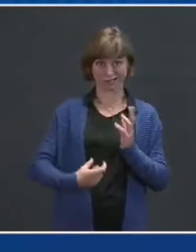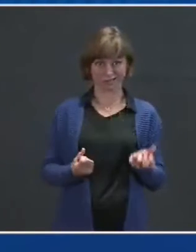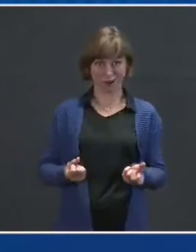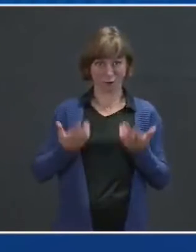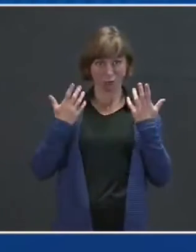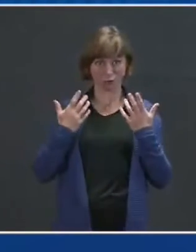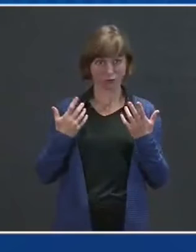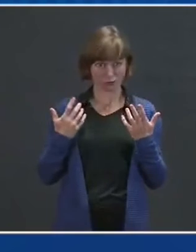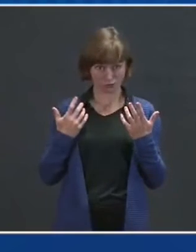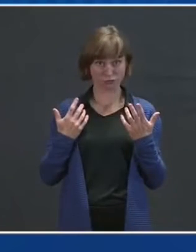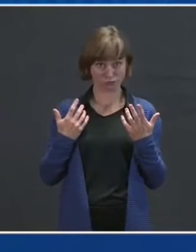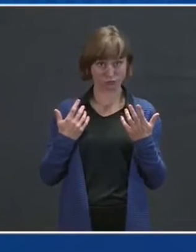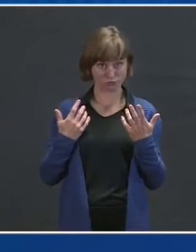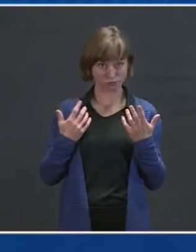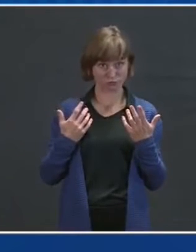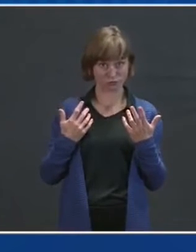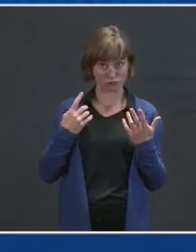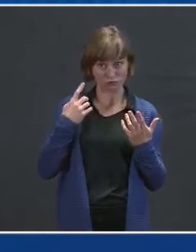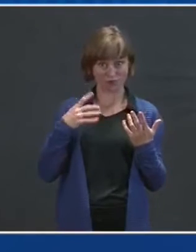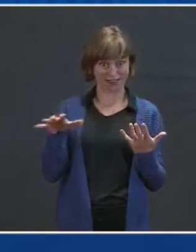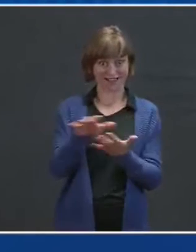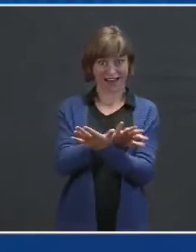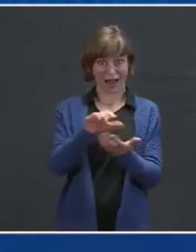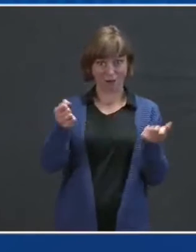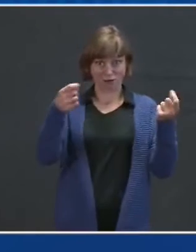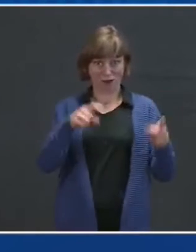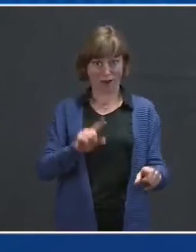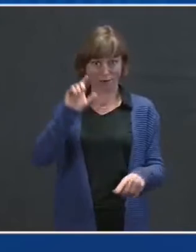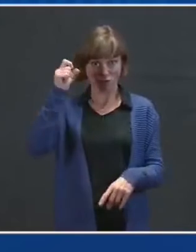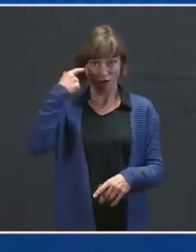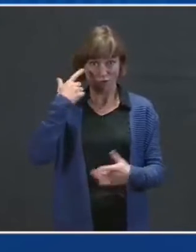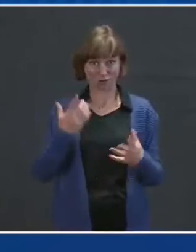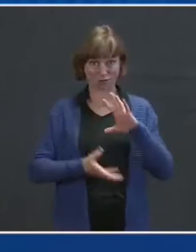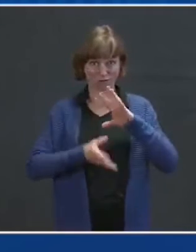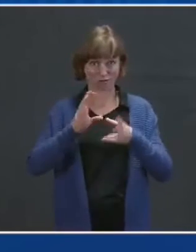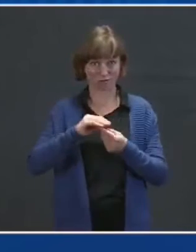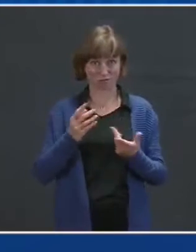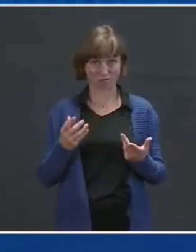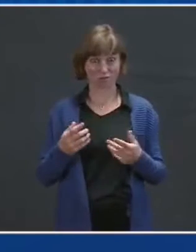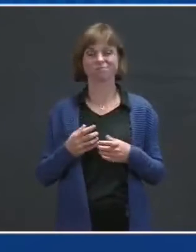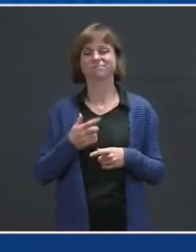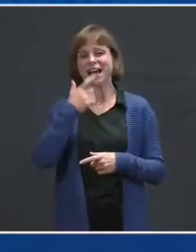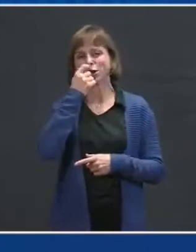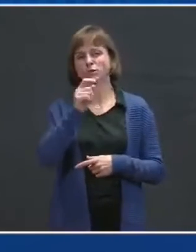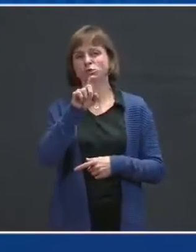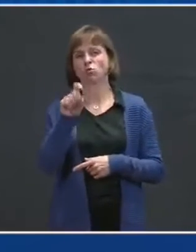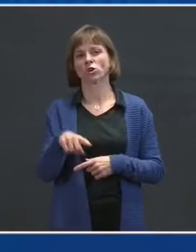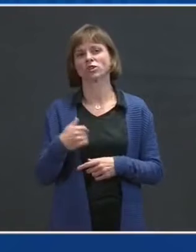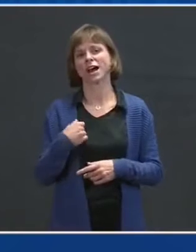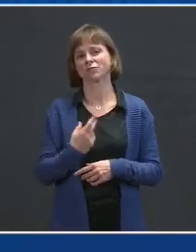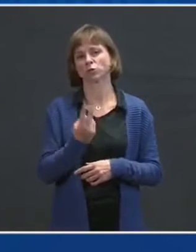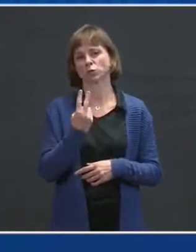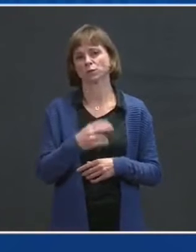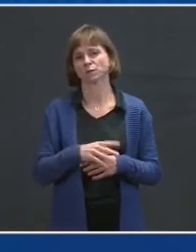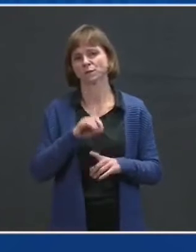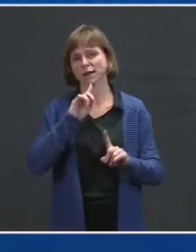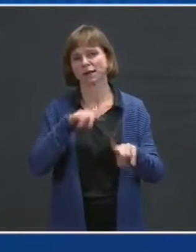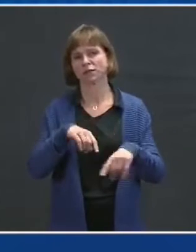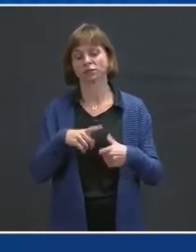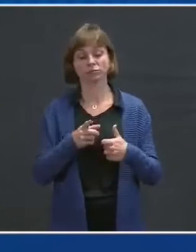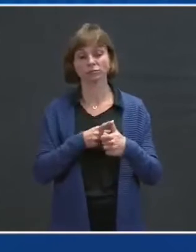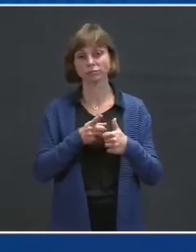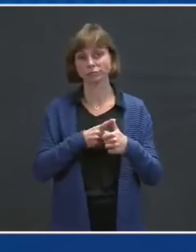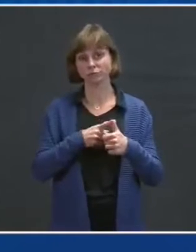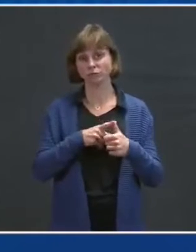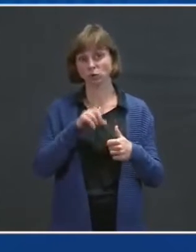account the total cost of damage to the U.S. government from this compromise? It's a really interesting question. There's two parts, right? One is it's really highlighted